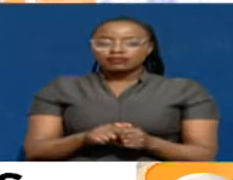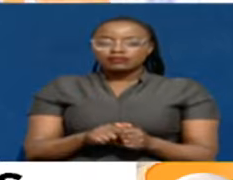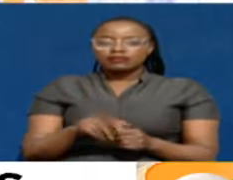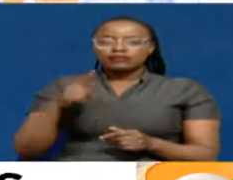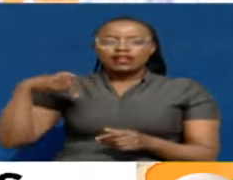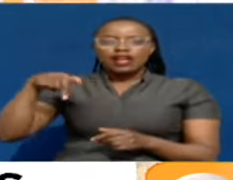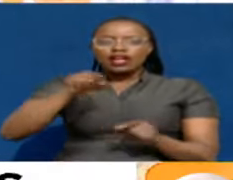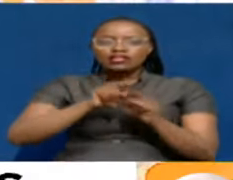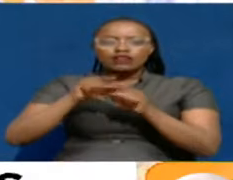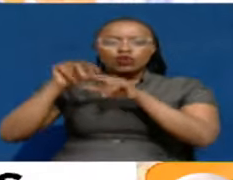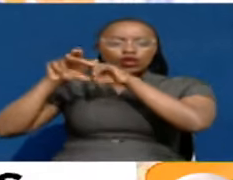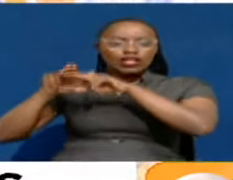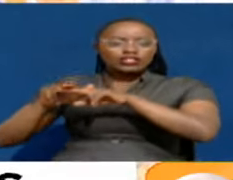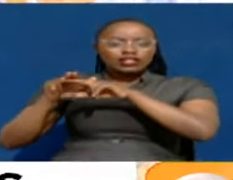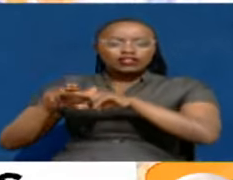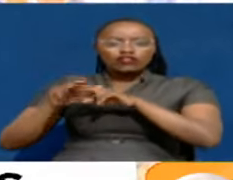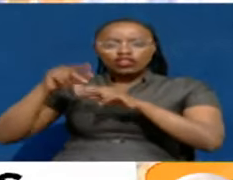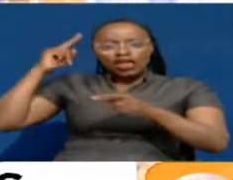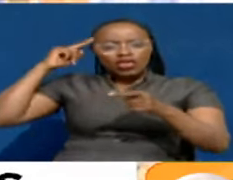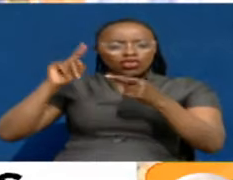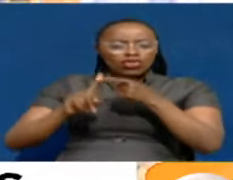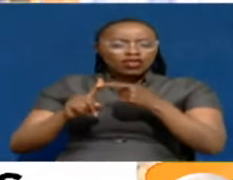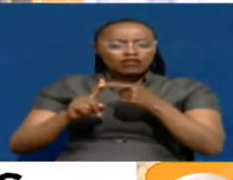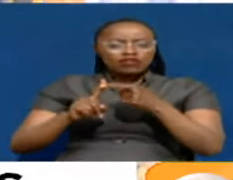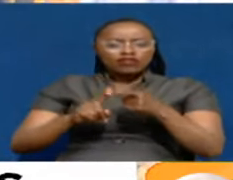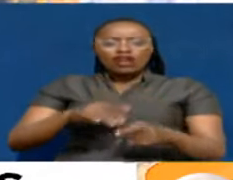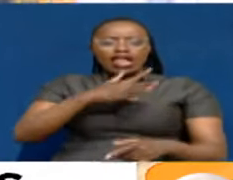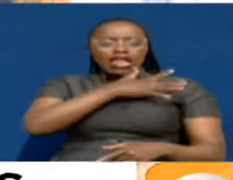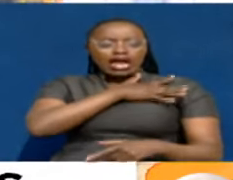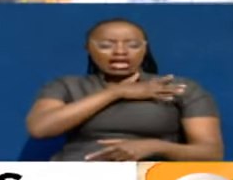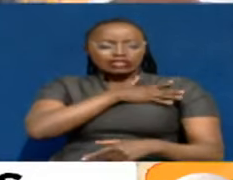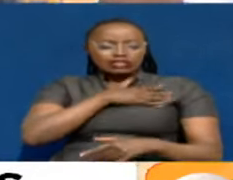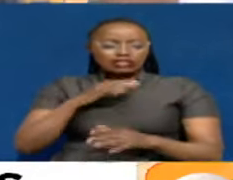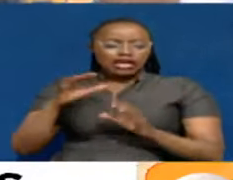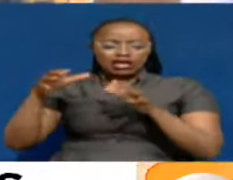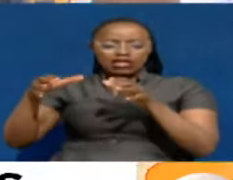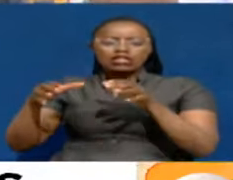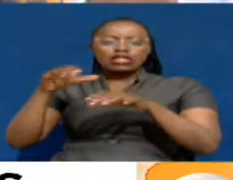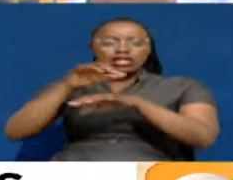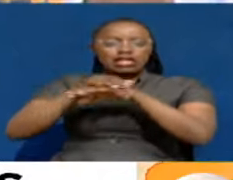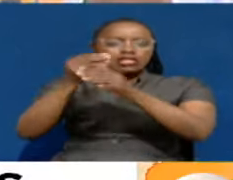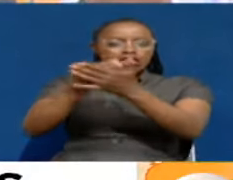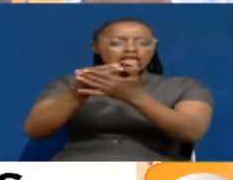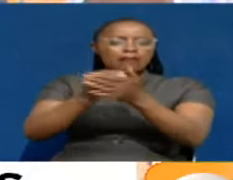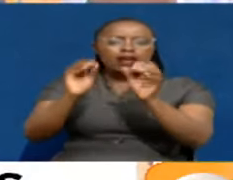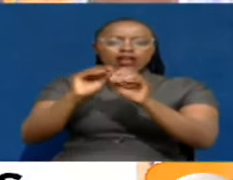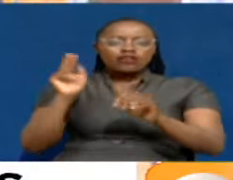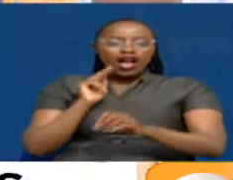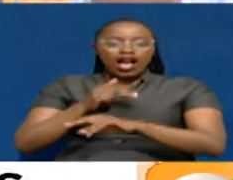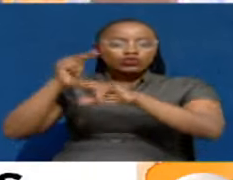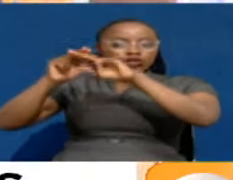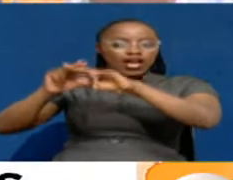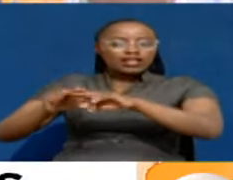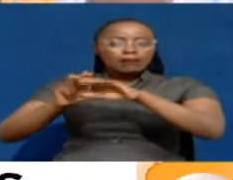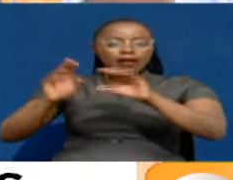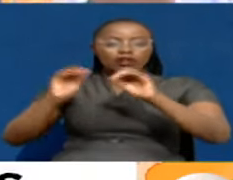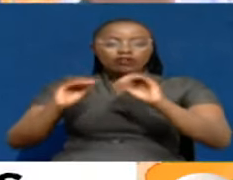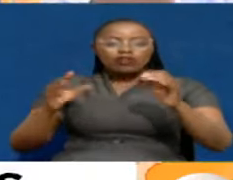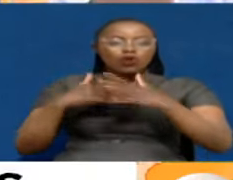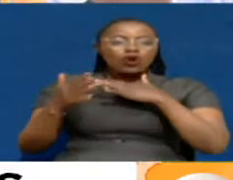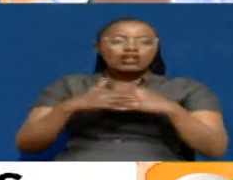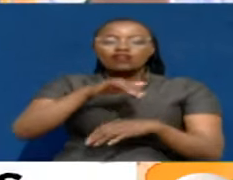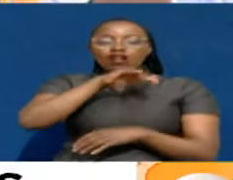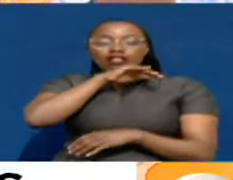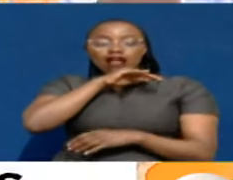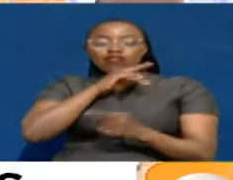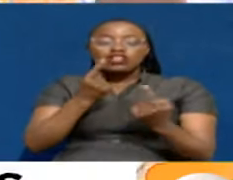We are not even relying for purposes of the NASA coalition parties getting the money. We are not relying on what